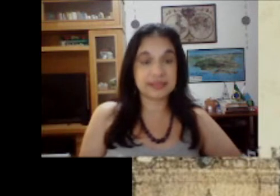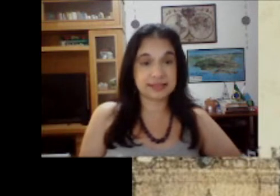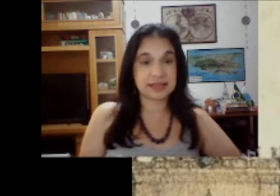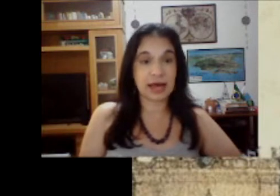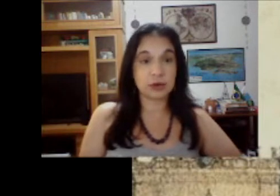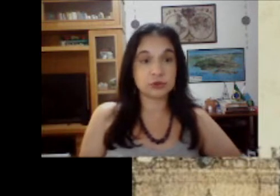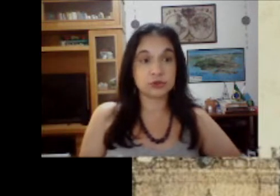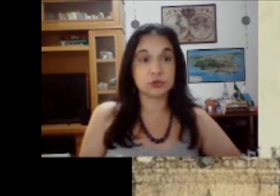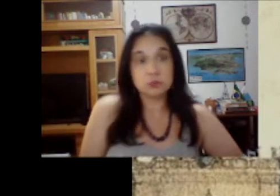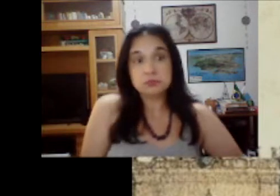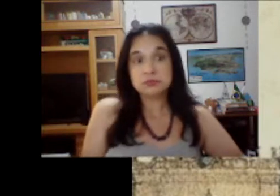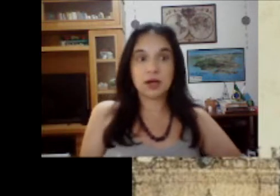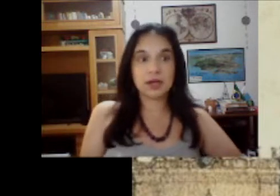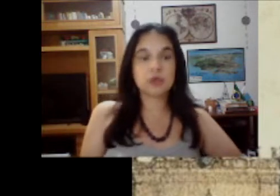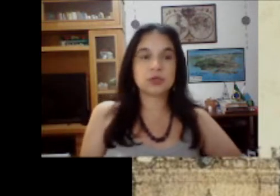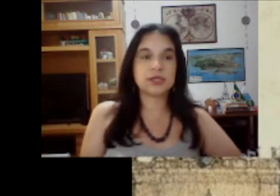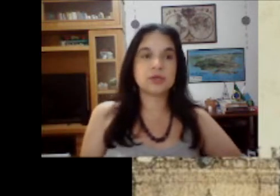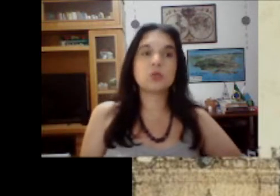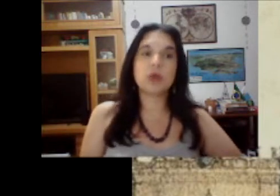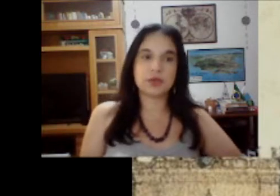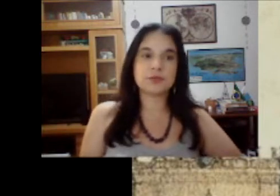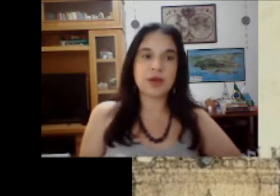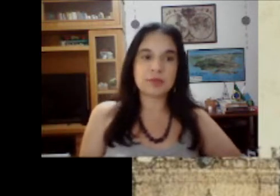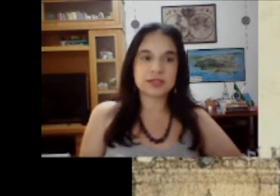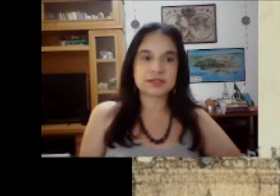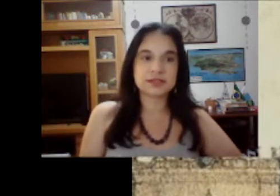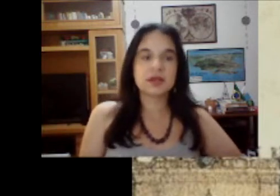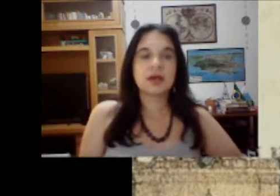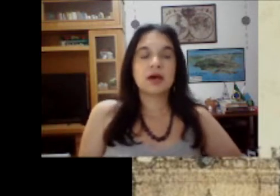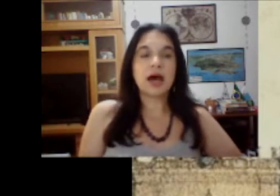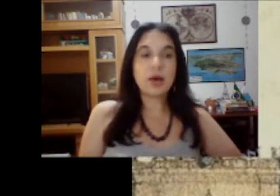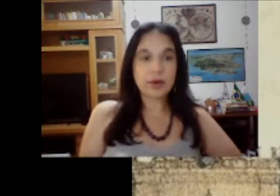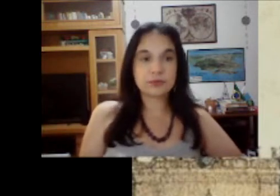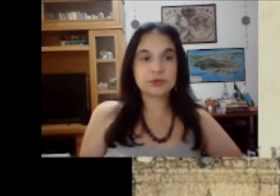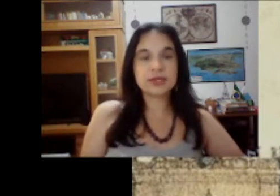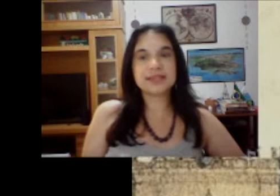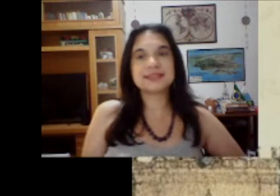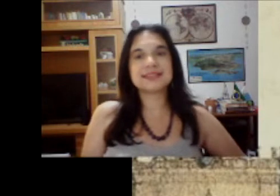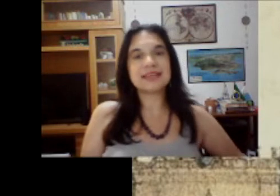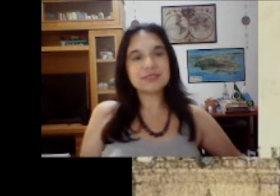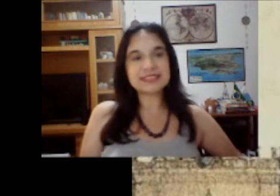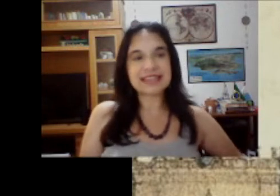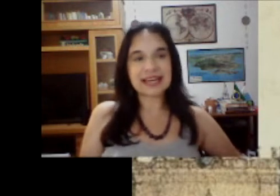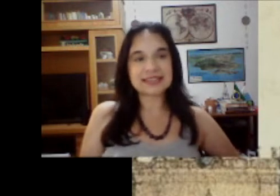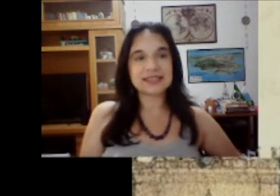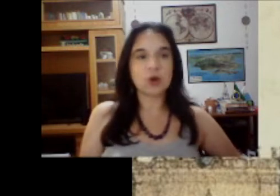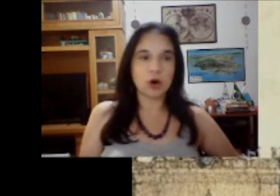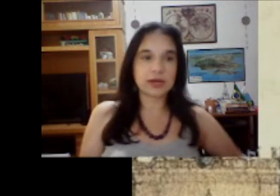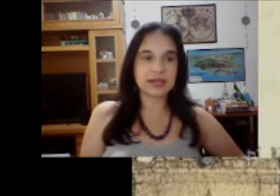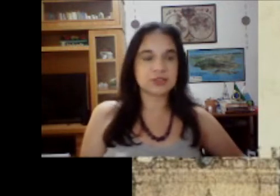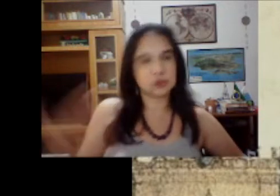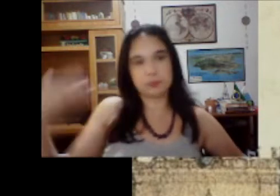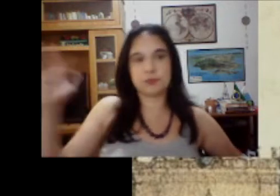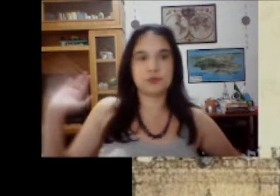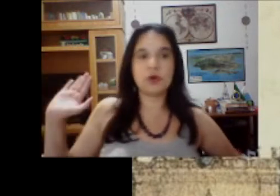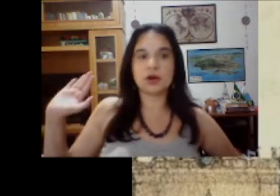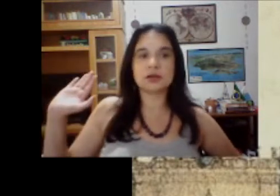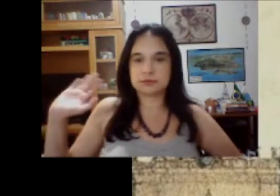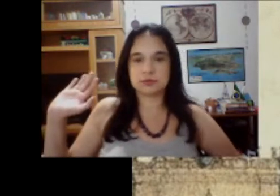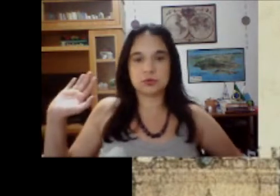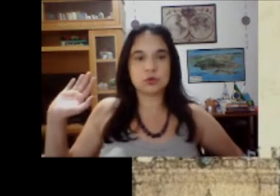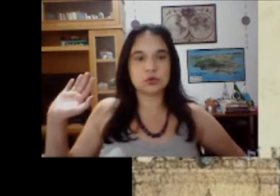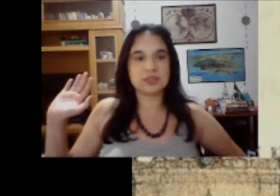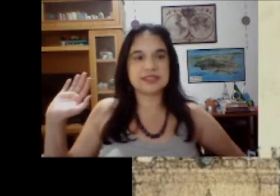rooms in this house to equally wealthy families. However, in 1790 already, so